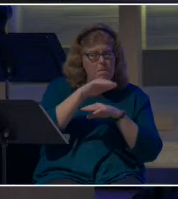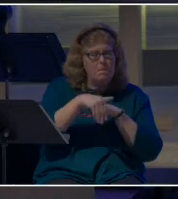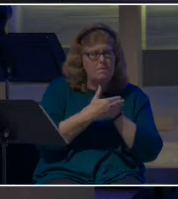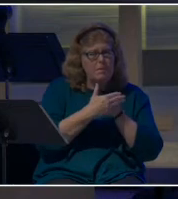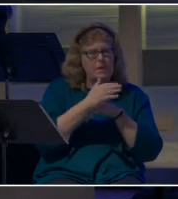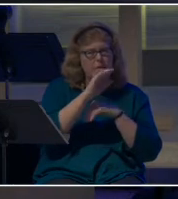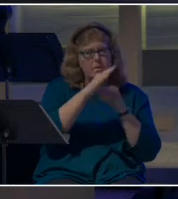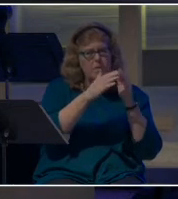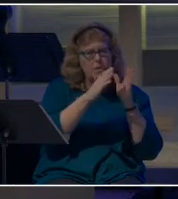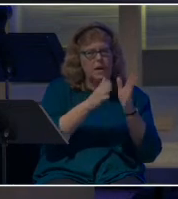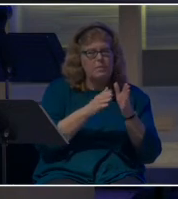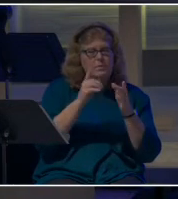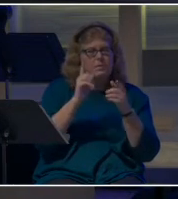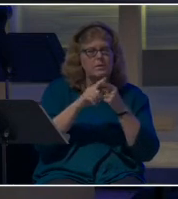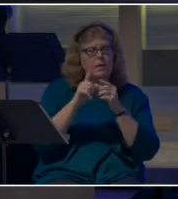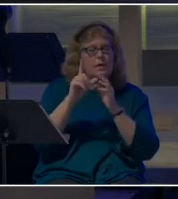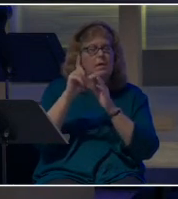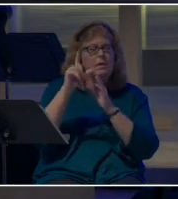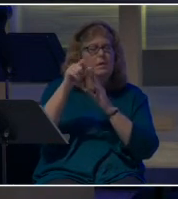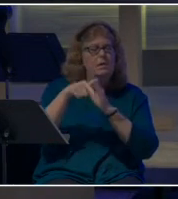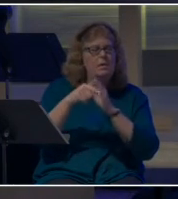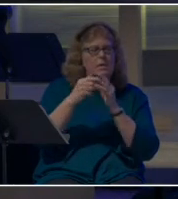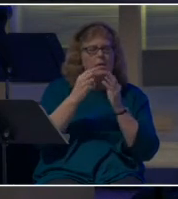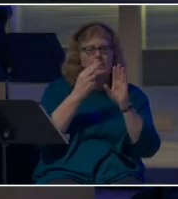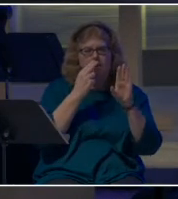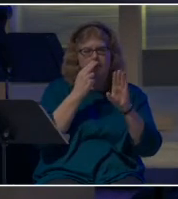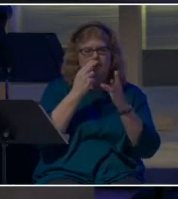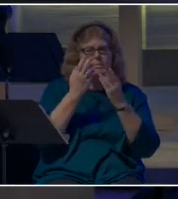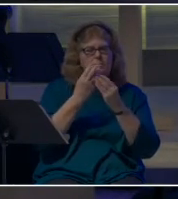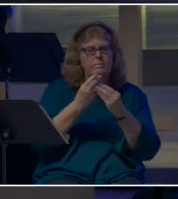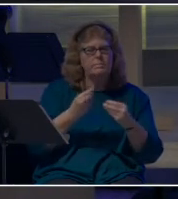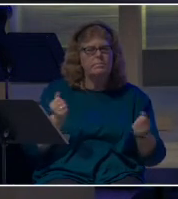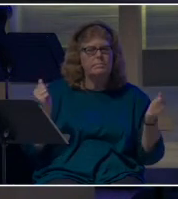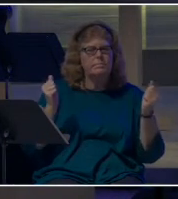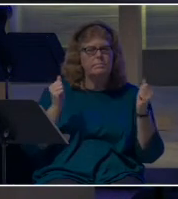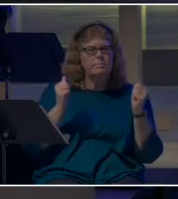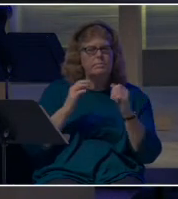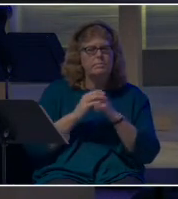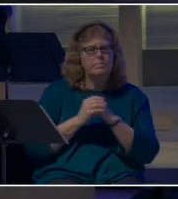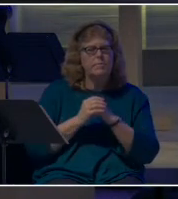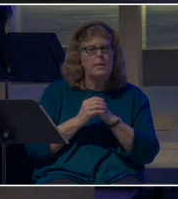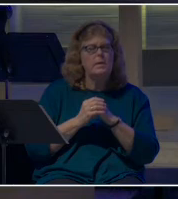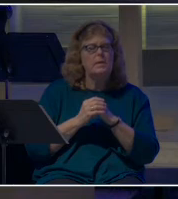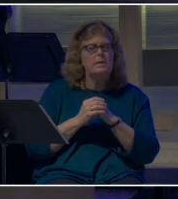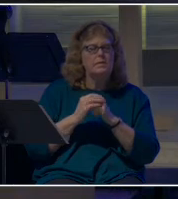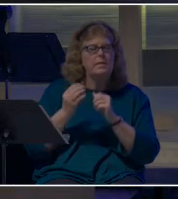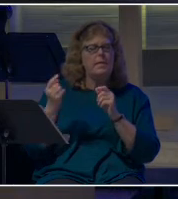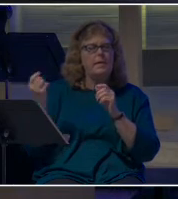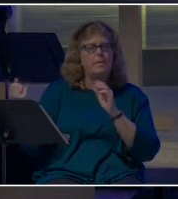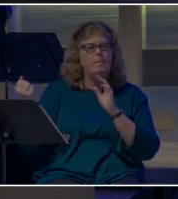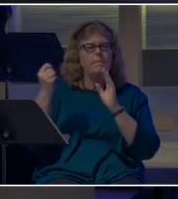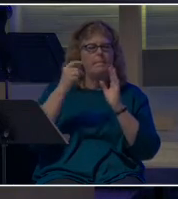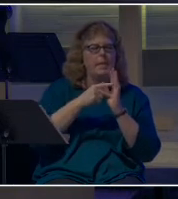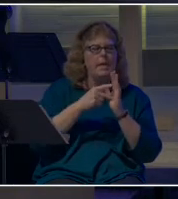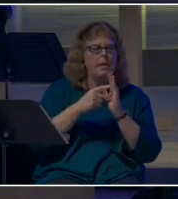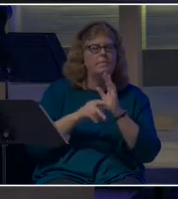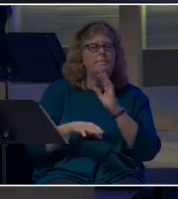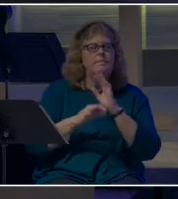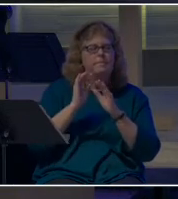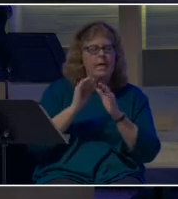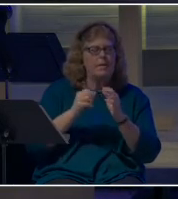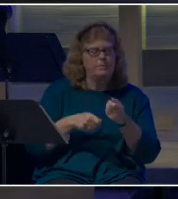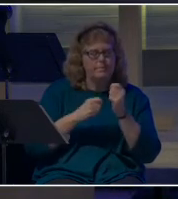two, until eventually Nazism completely died off. And so he was able to go back, take his manuscript